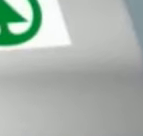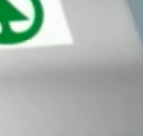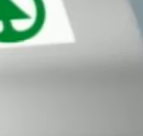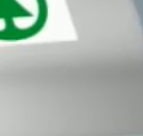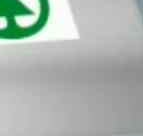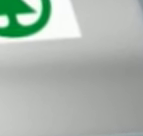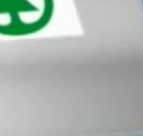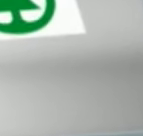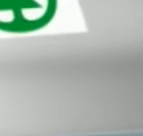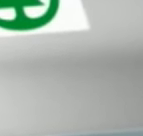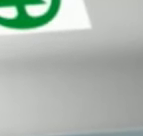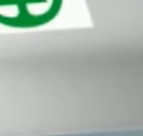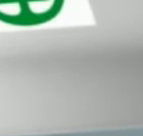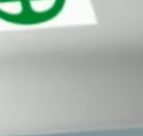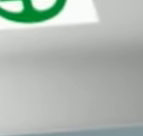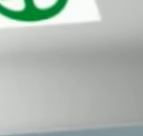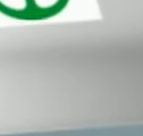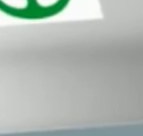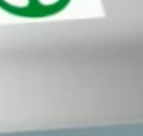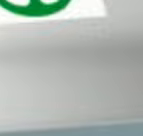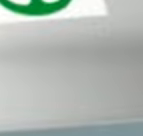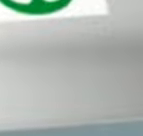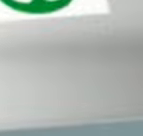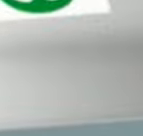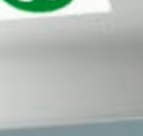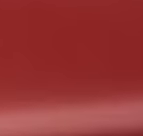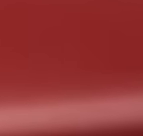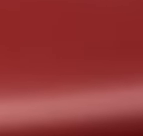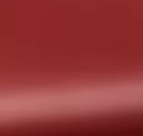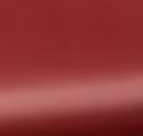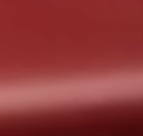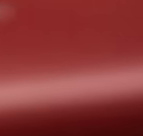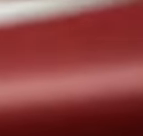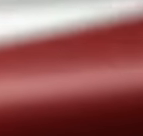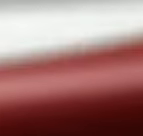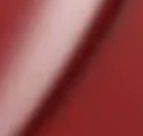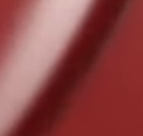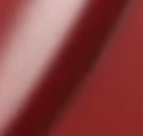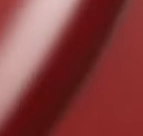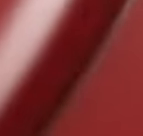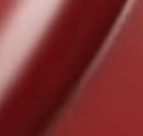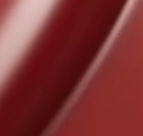the Spa Products Best for Less sale, only at Spa.